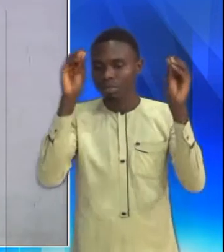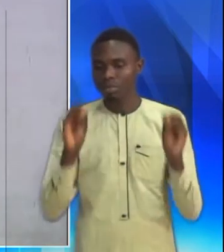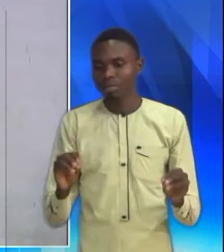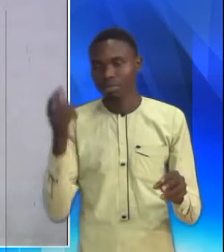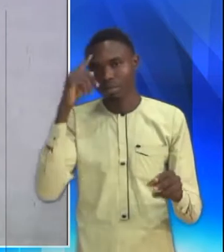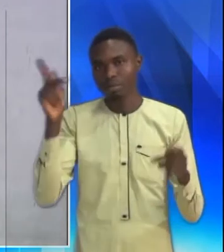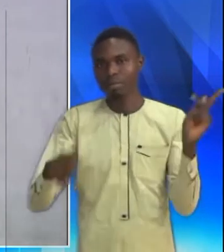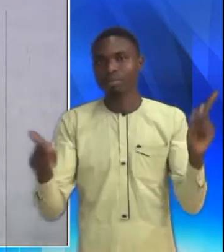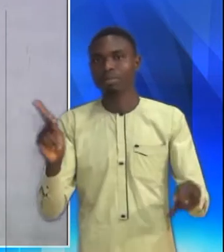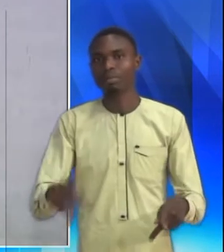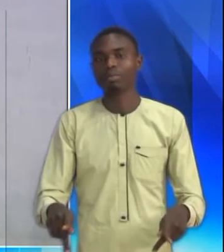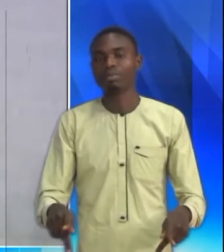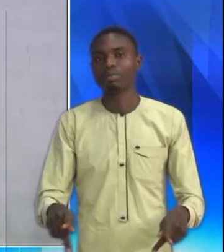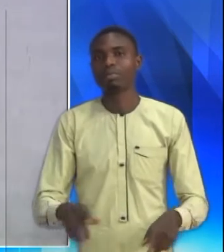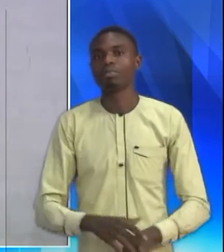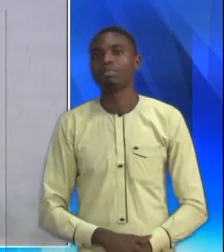So,